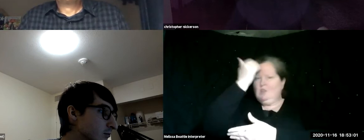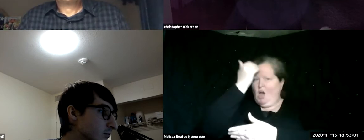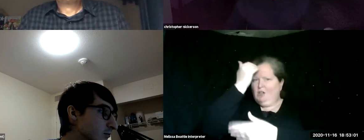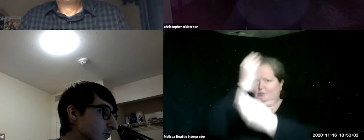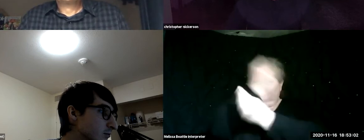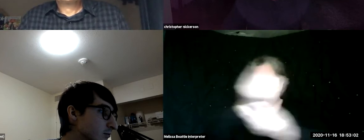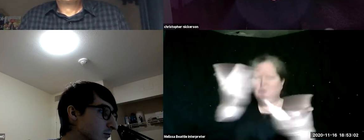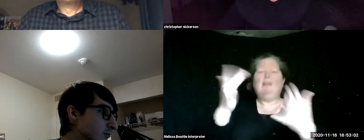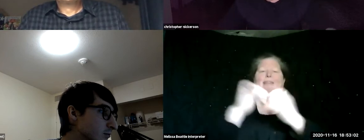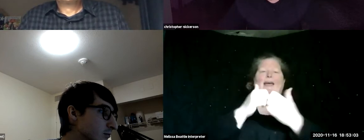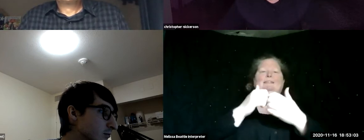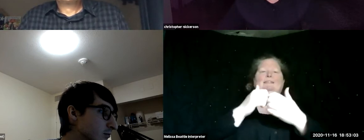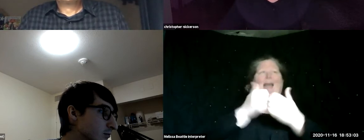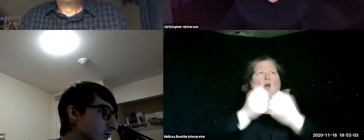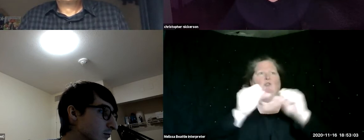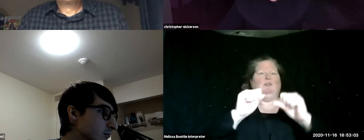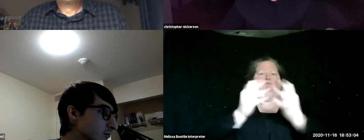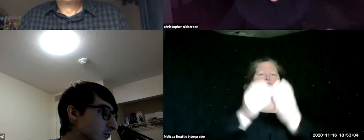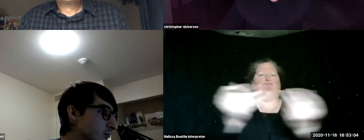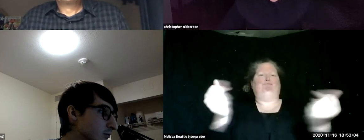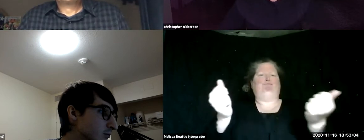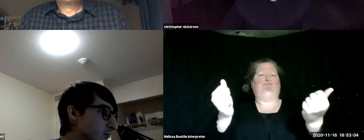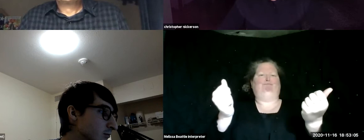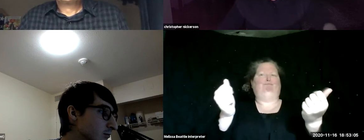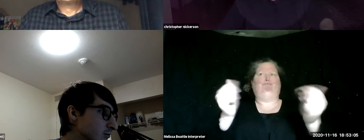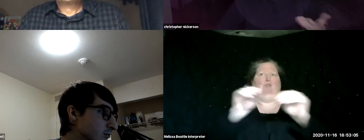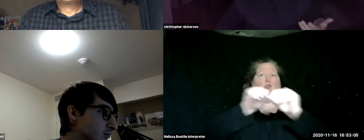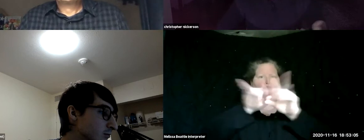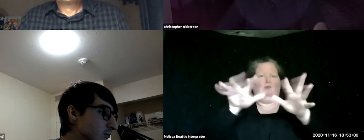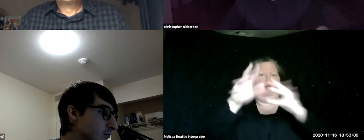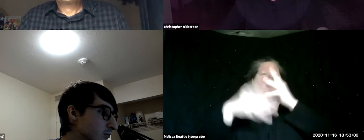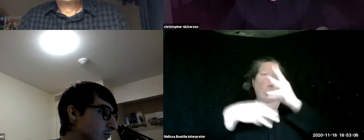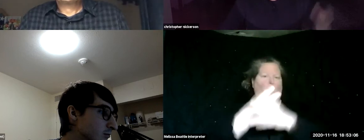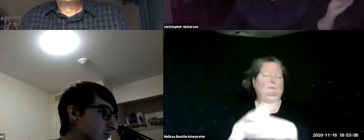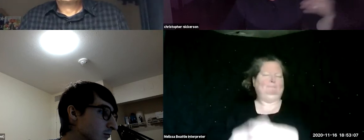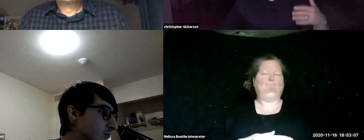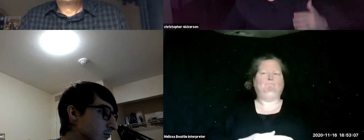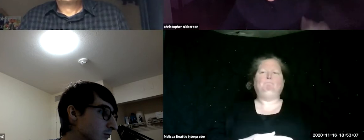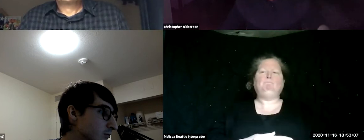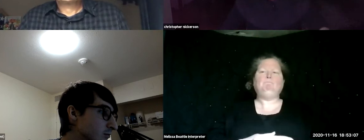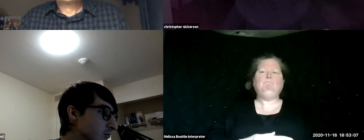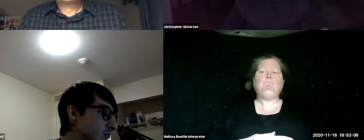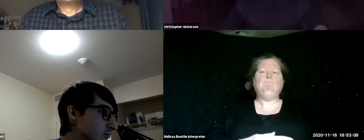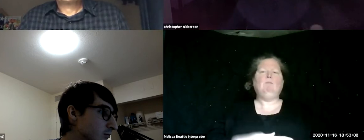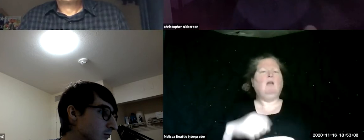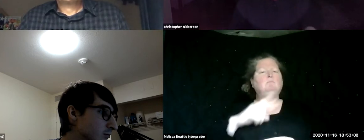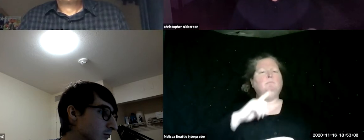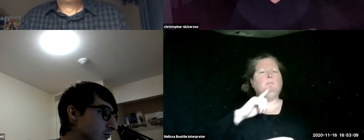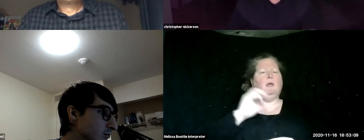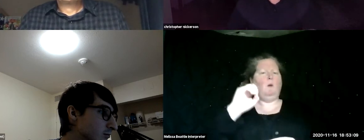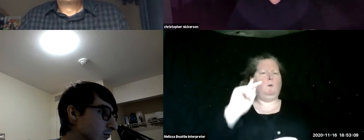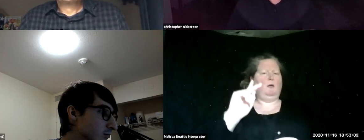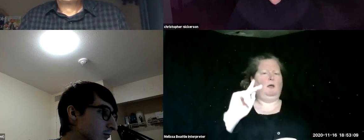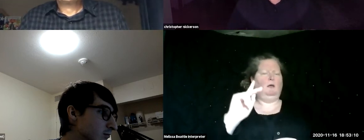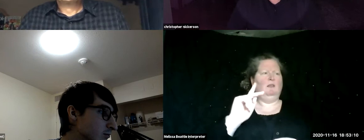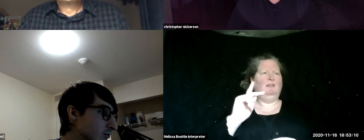worldwide. It's just making it one step at a time and making it okay that they're not going all 10. You know, there's always